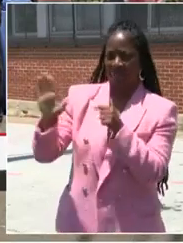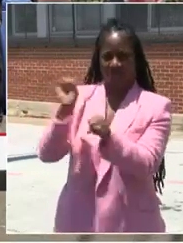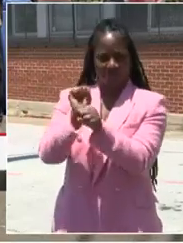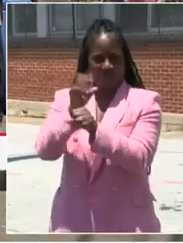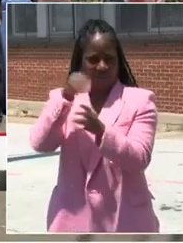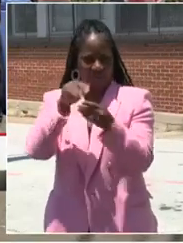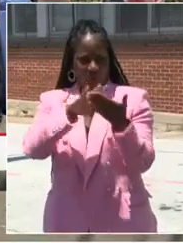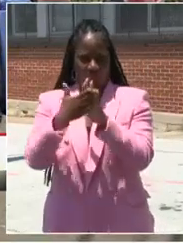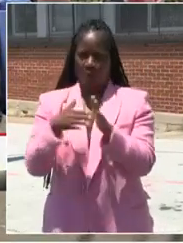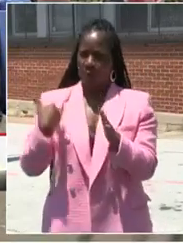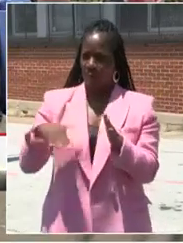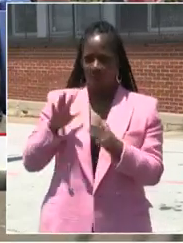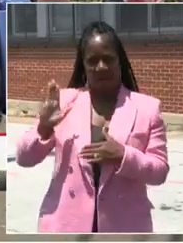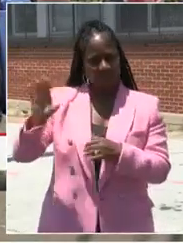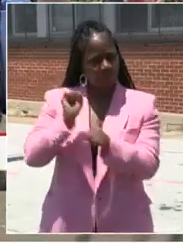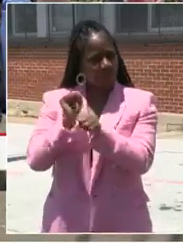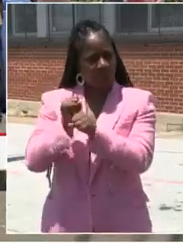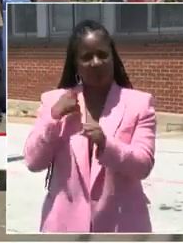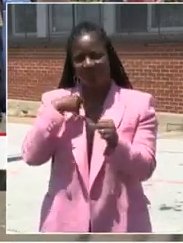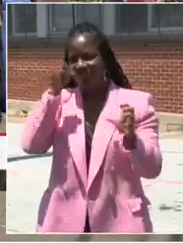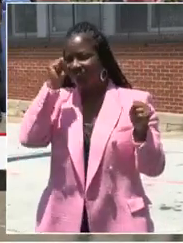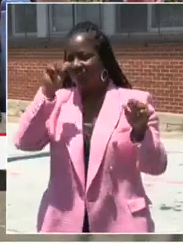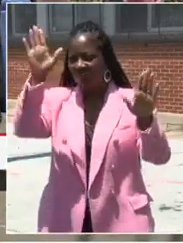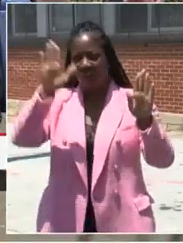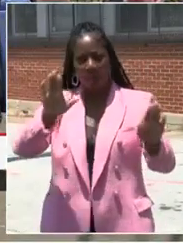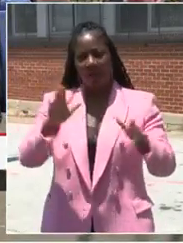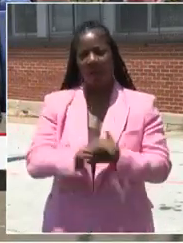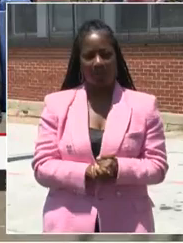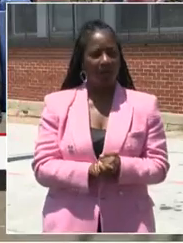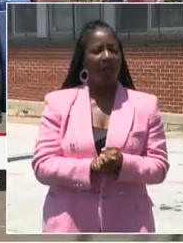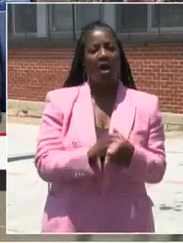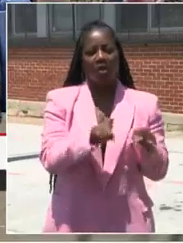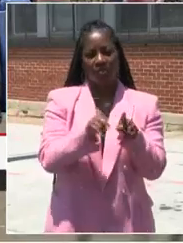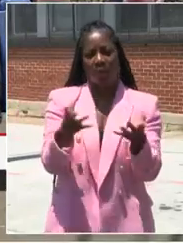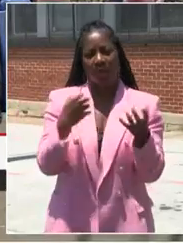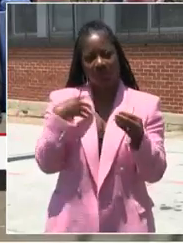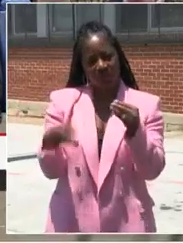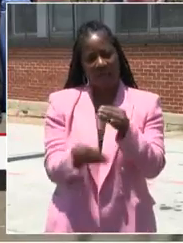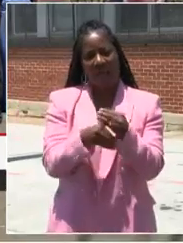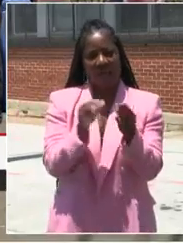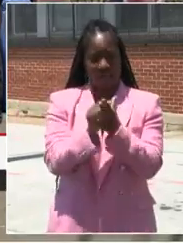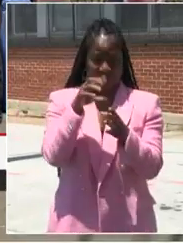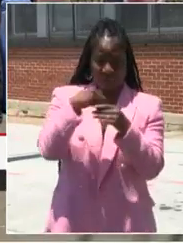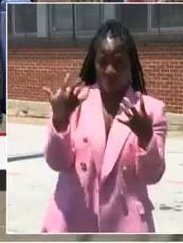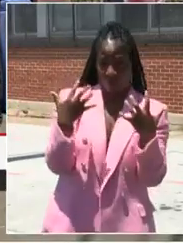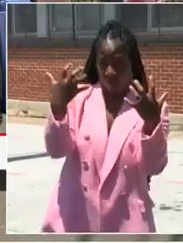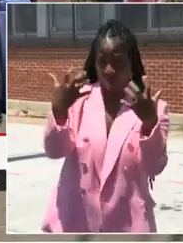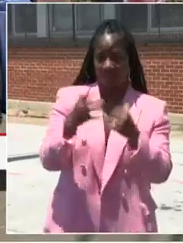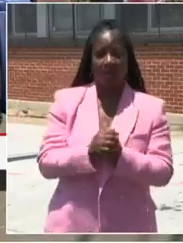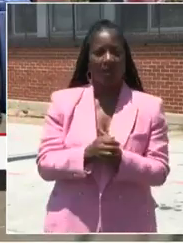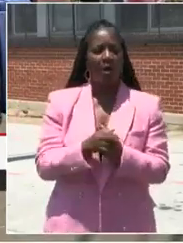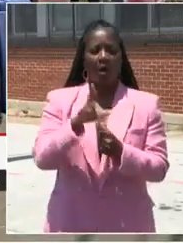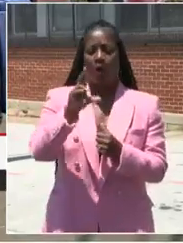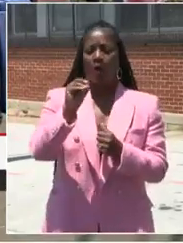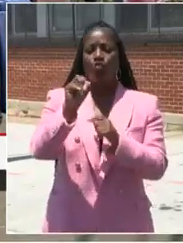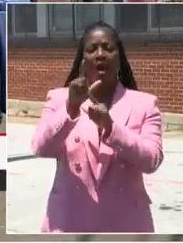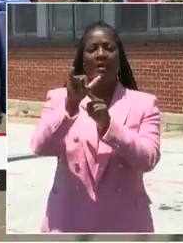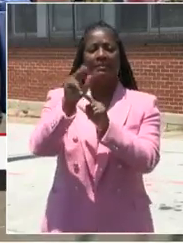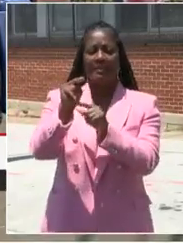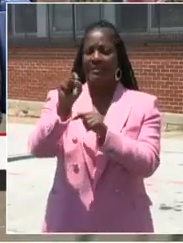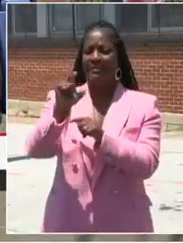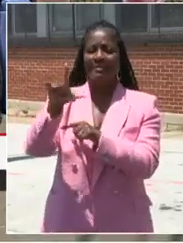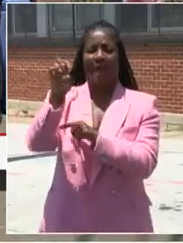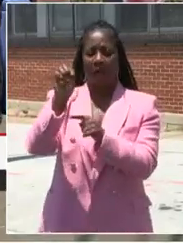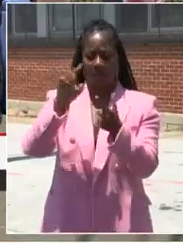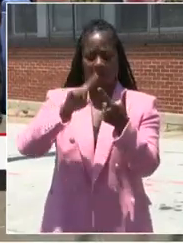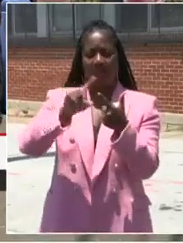absolutely phenomenal. So with that, I also want to add that we have in the audience Rosalind Stiles and Dottie